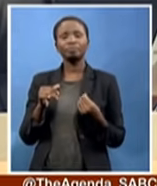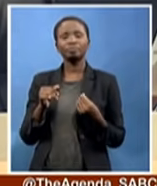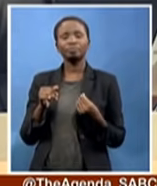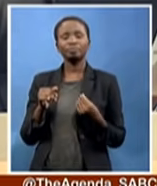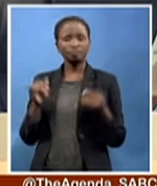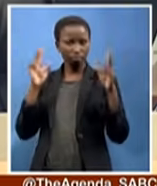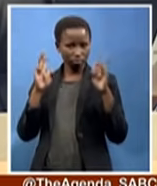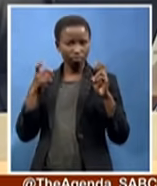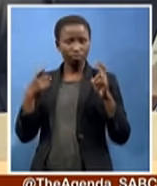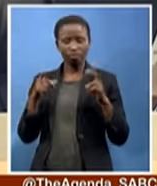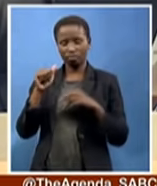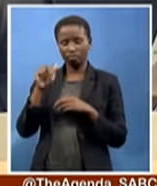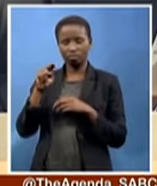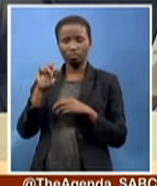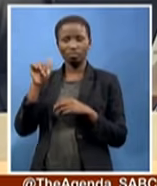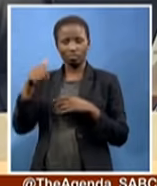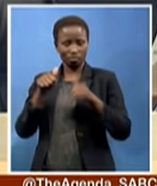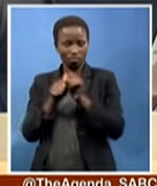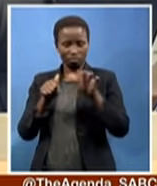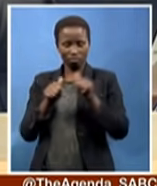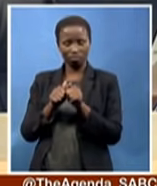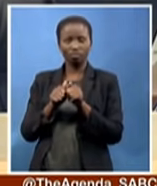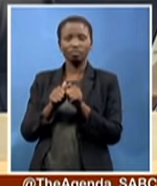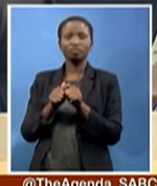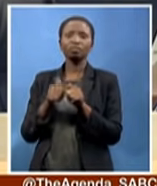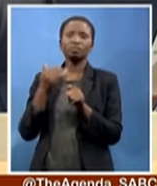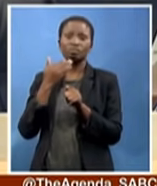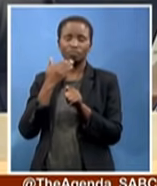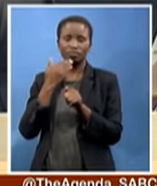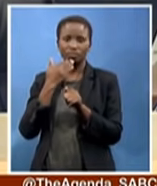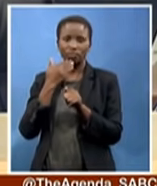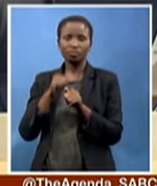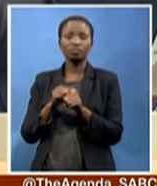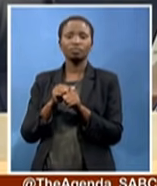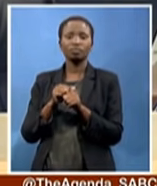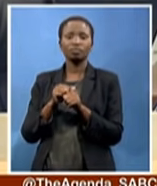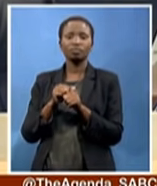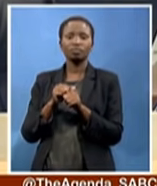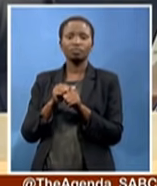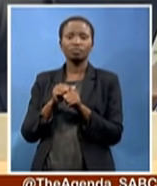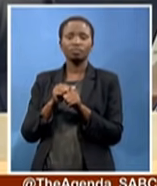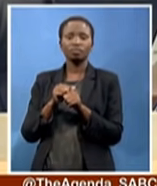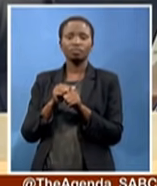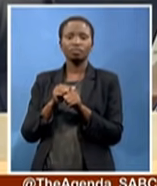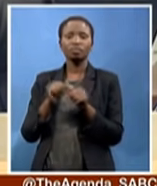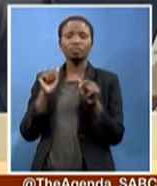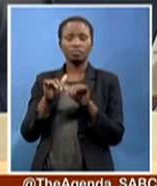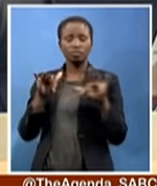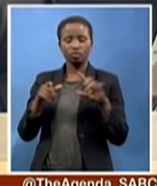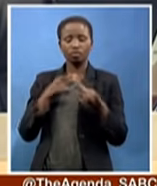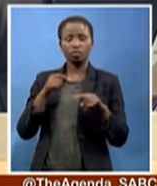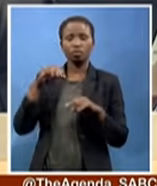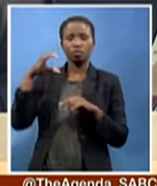the South African Communist Party and the Congress of South African Trade Unions. It was also taken up